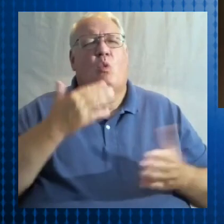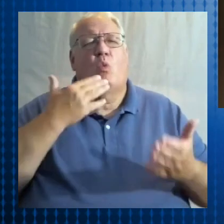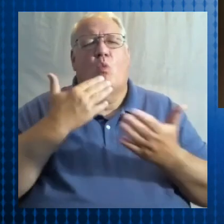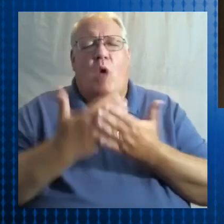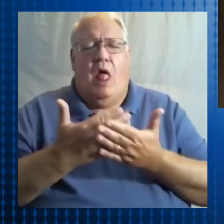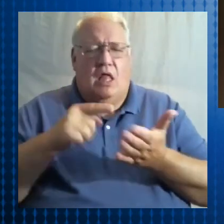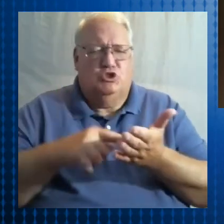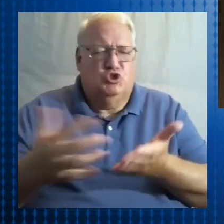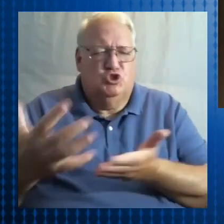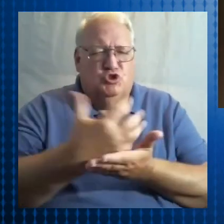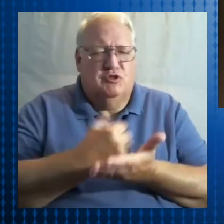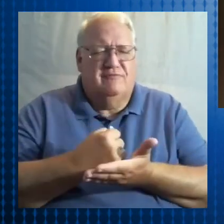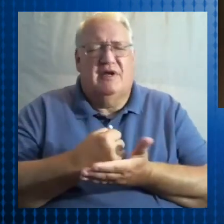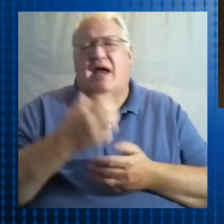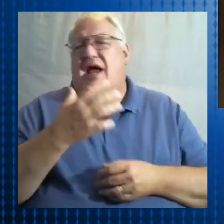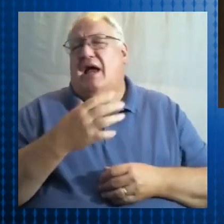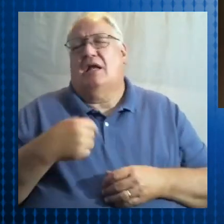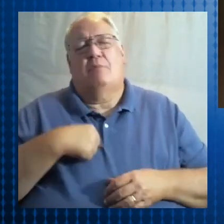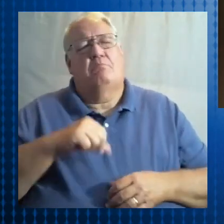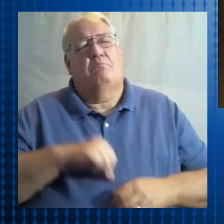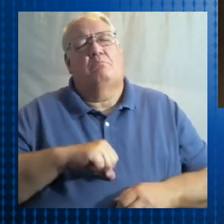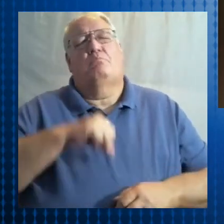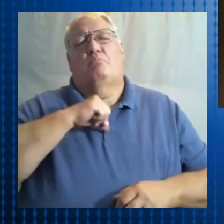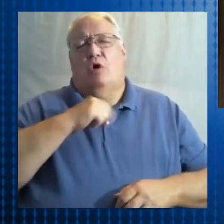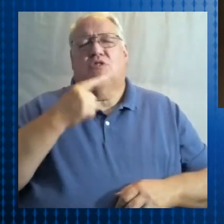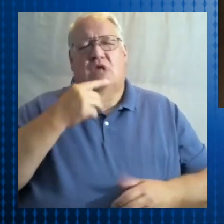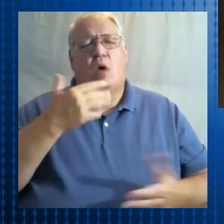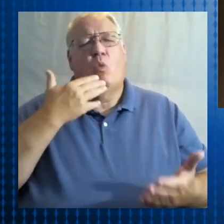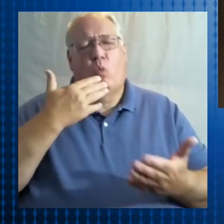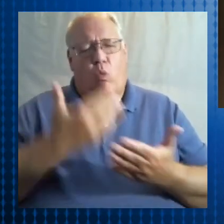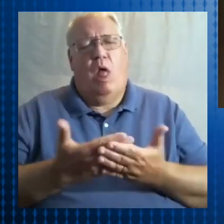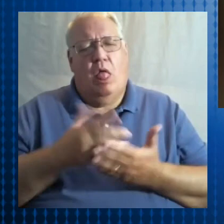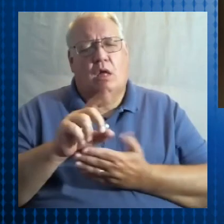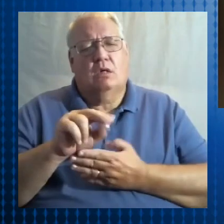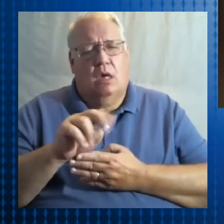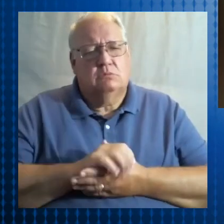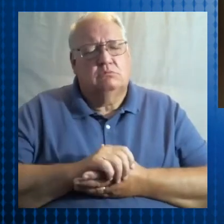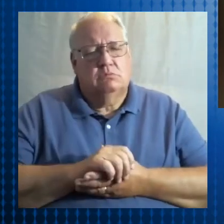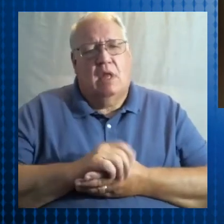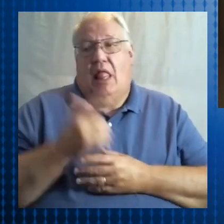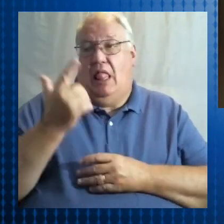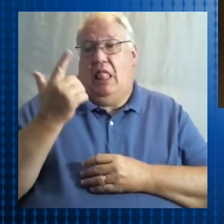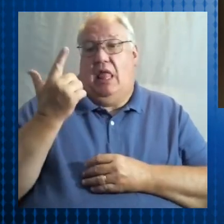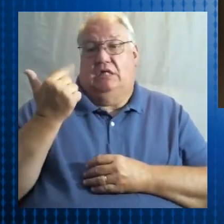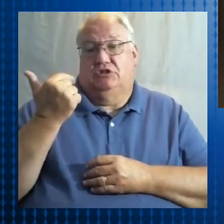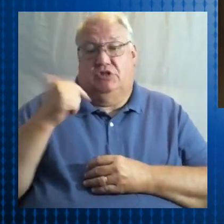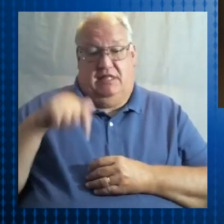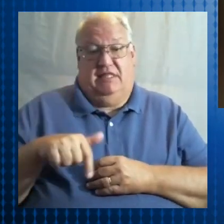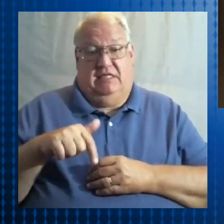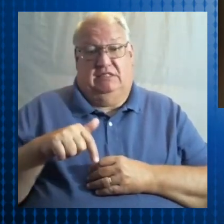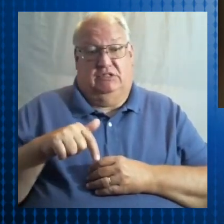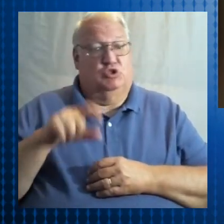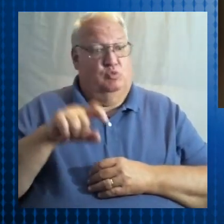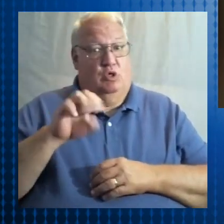deserving, and I am just so proud to say well done. Last year, this ceremony was supposed